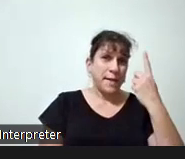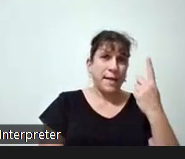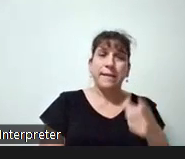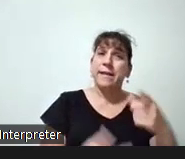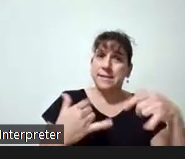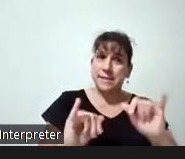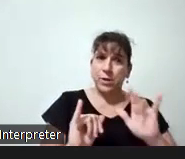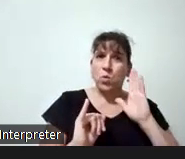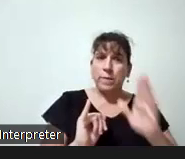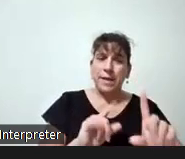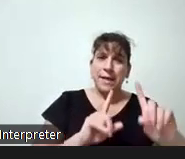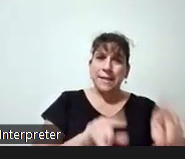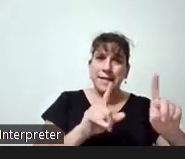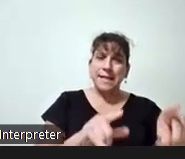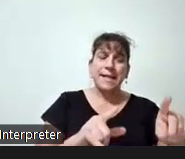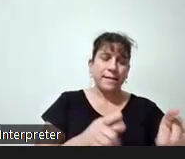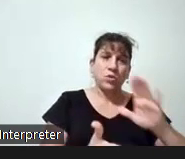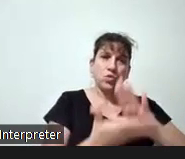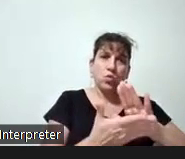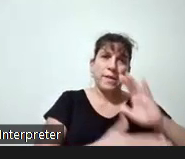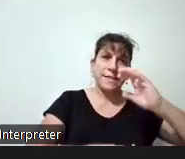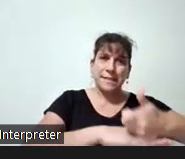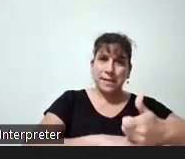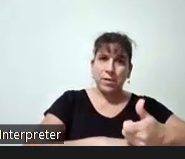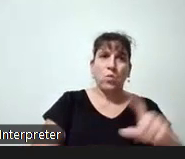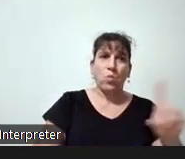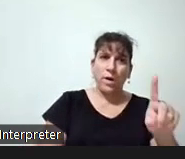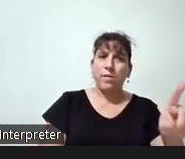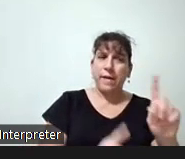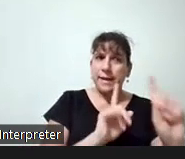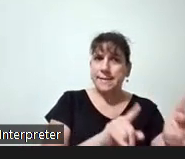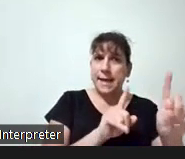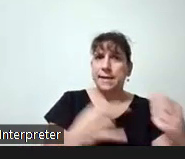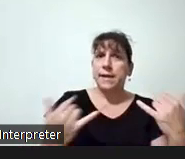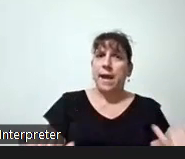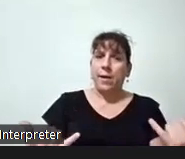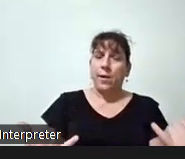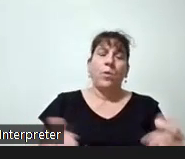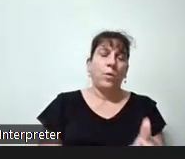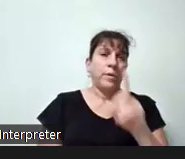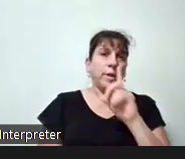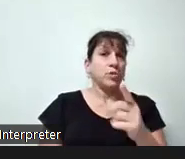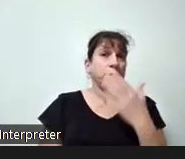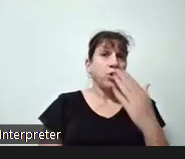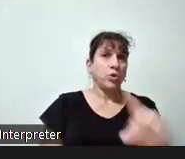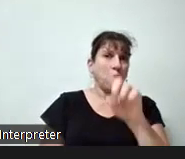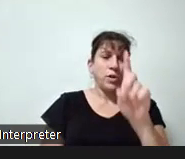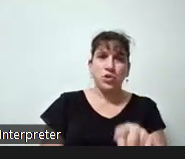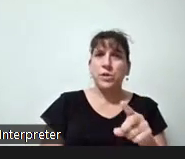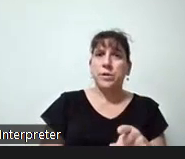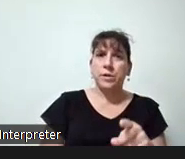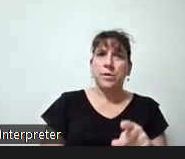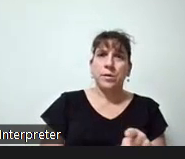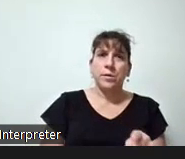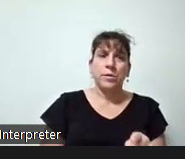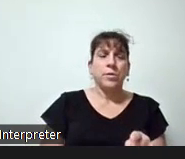still going to be attending the existing schools in which they're slated for. That is actually a good question to gain